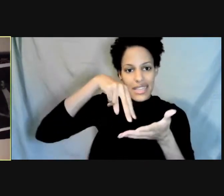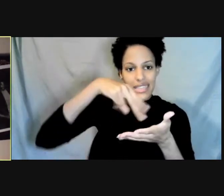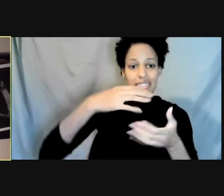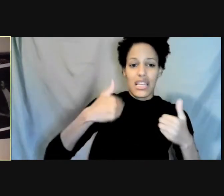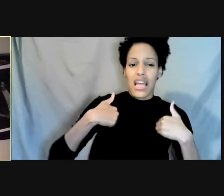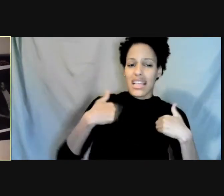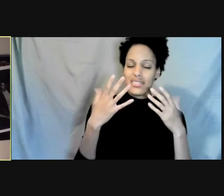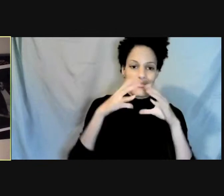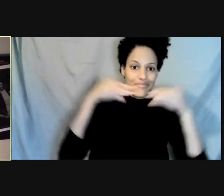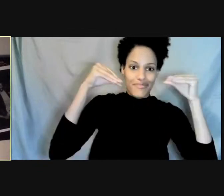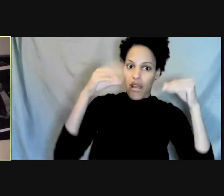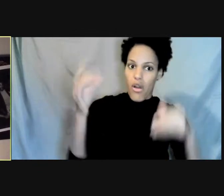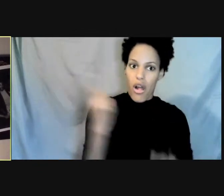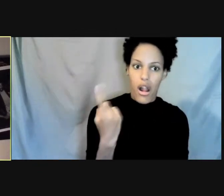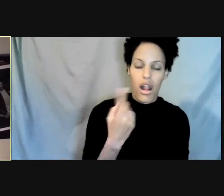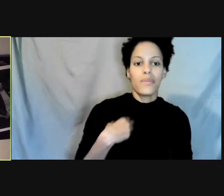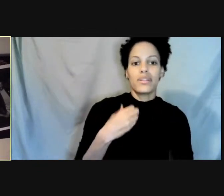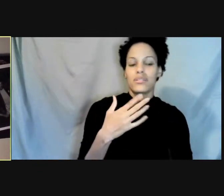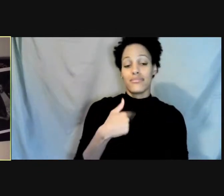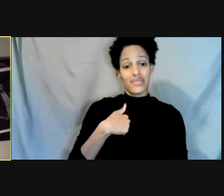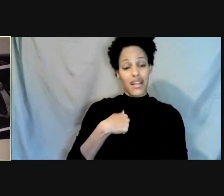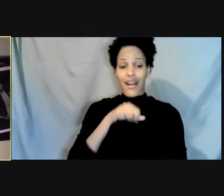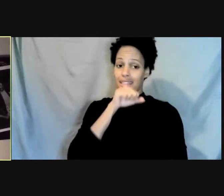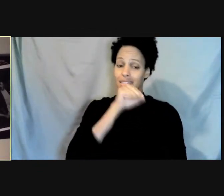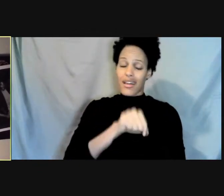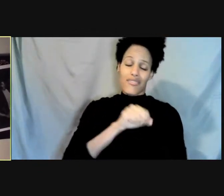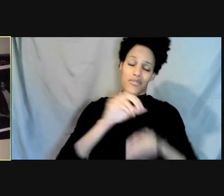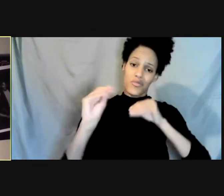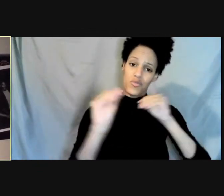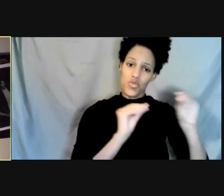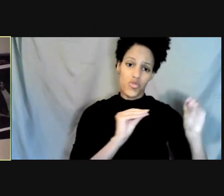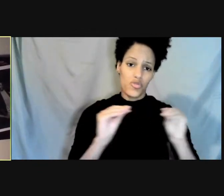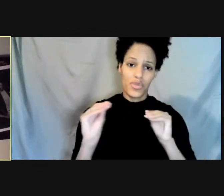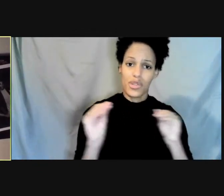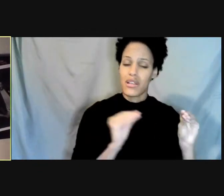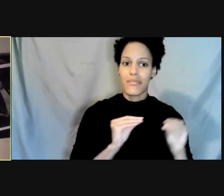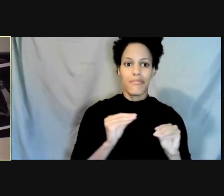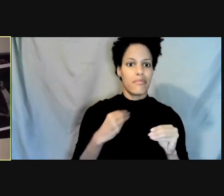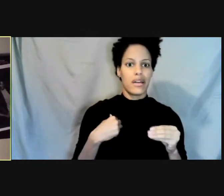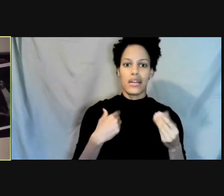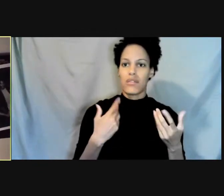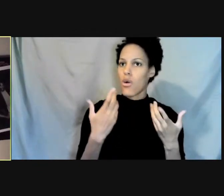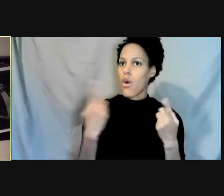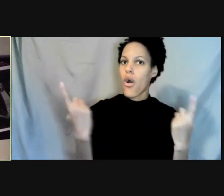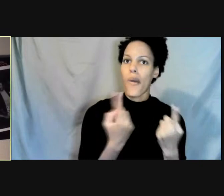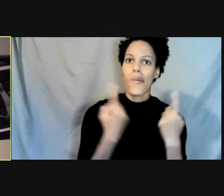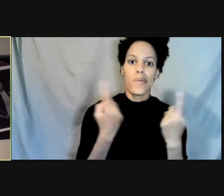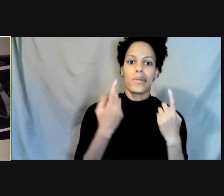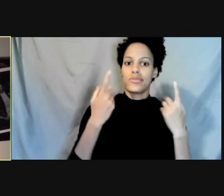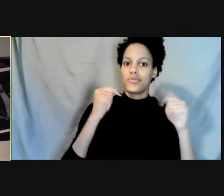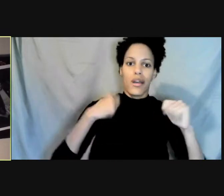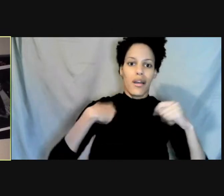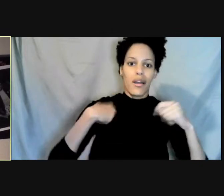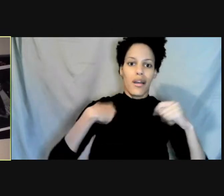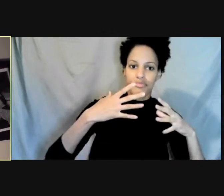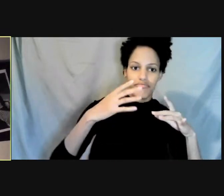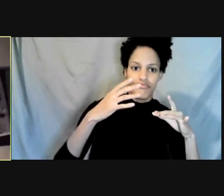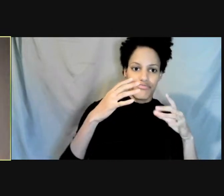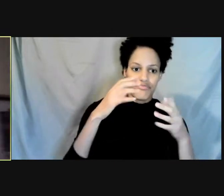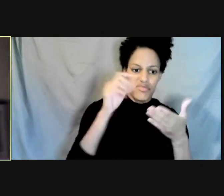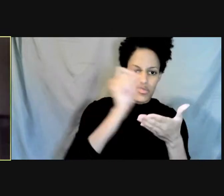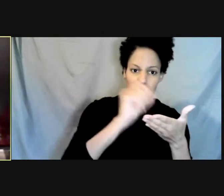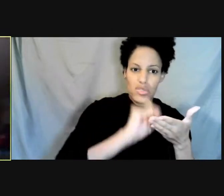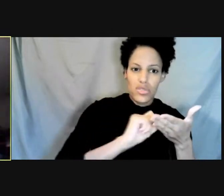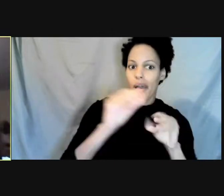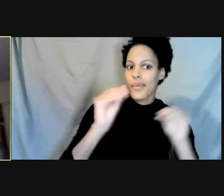know, I love movement. I love trying to constantly capture movement, you know, but you know, because it's so stagnant. And